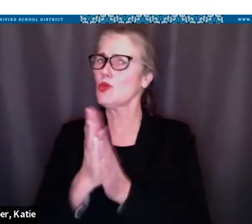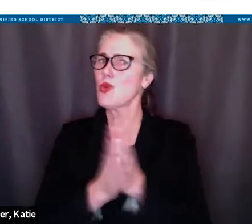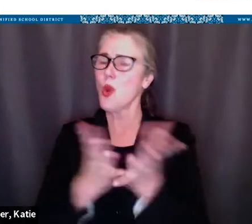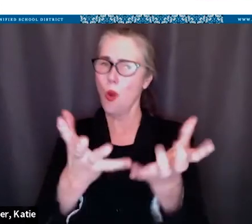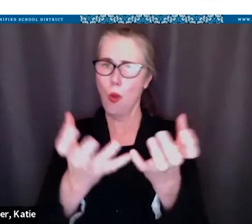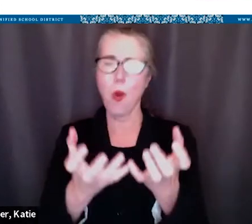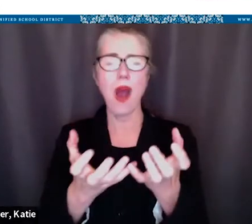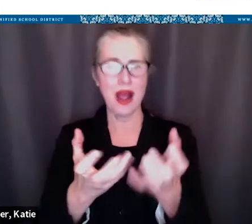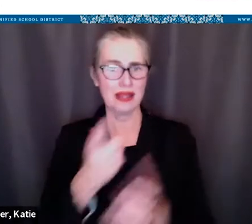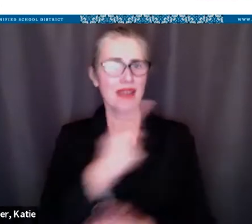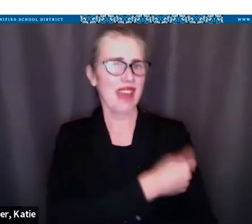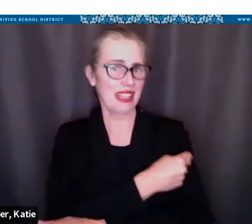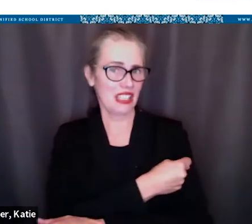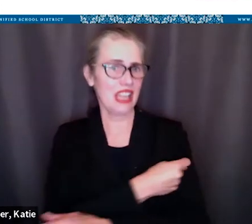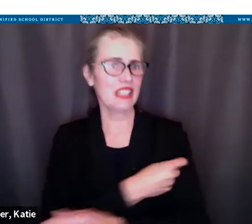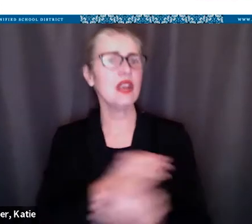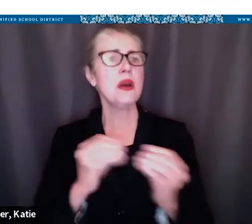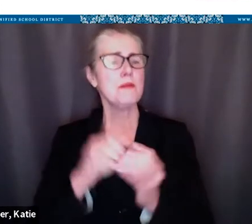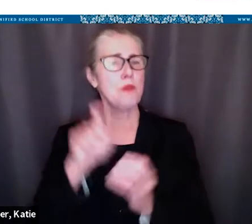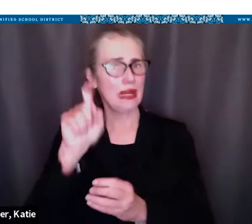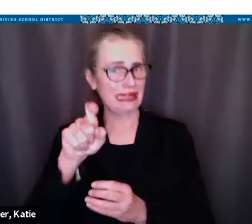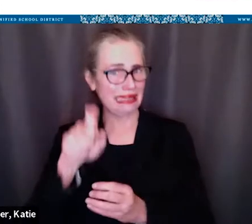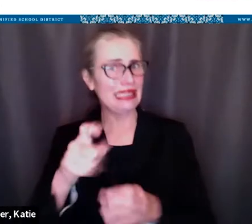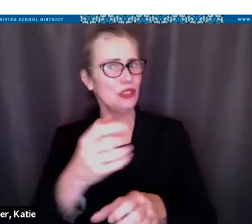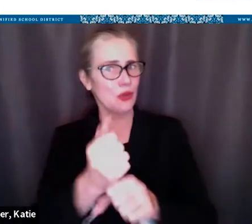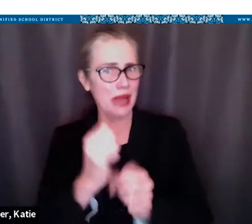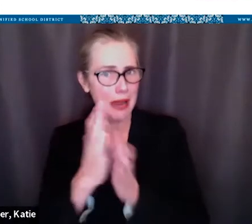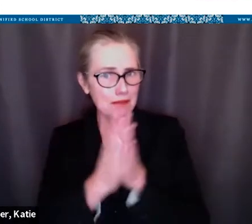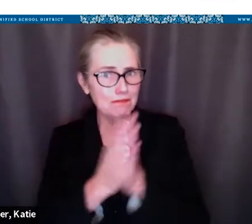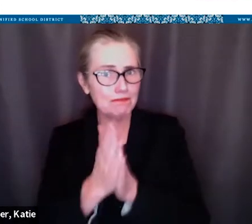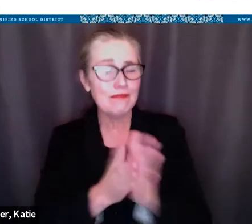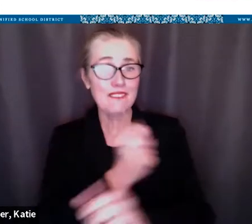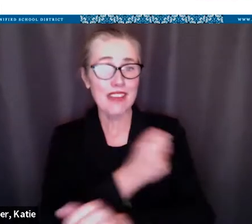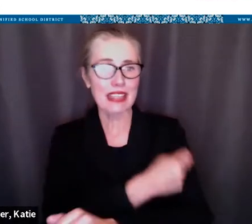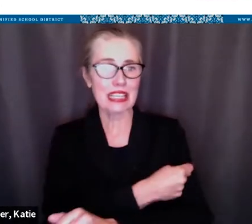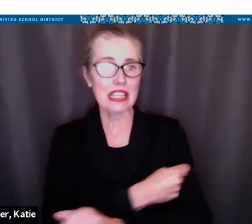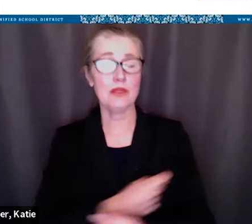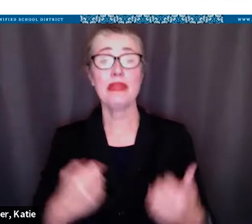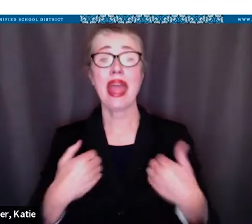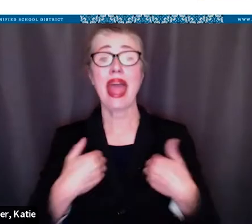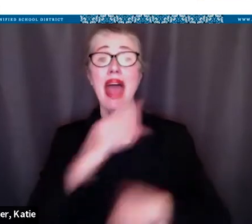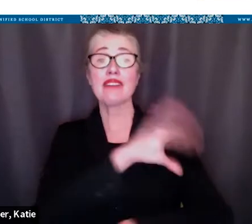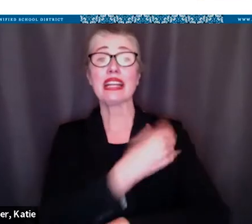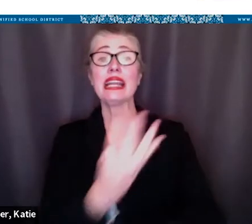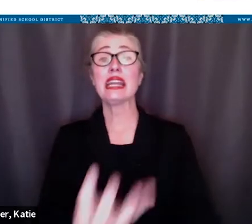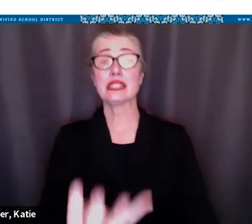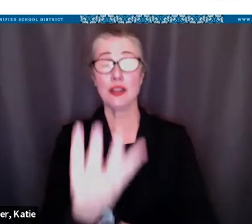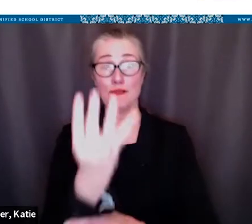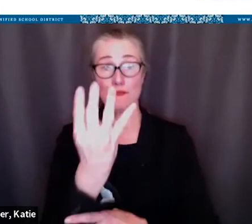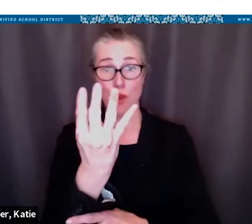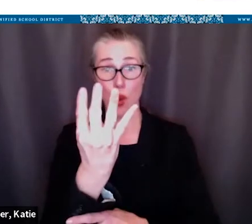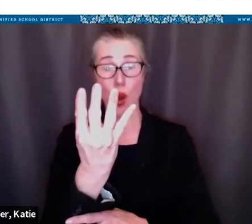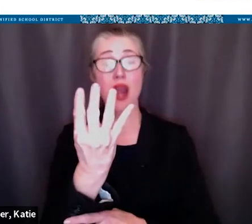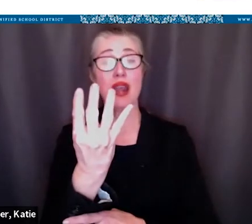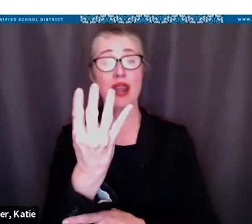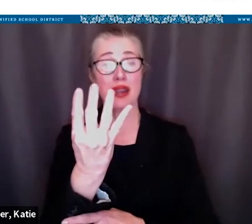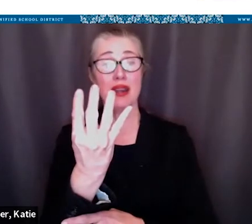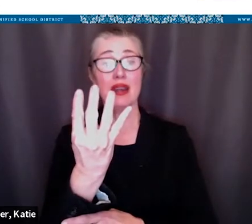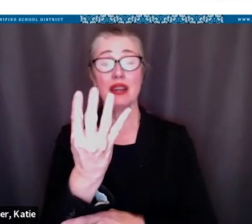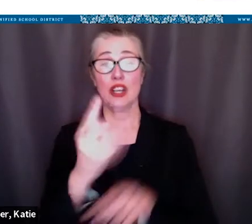for vaccinations and it's we have four clinics that will be scheduled for um